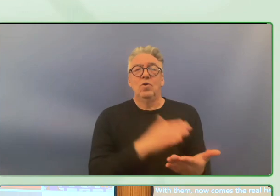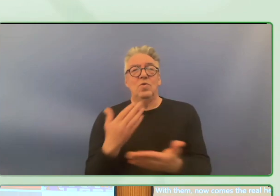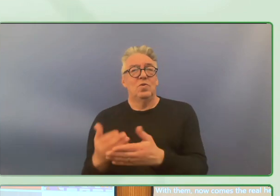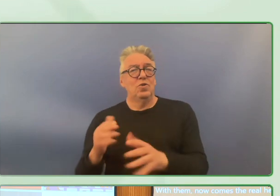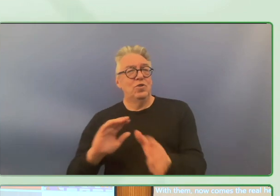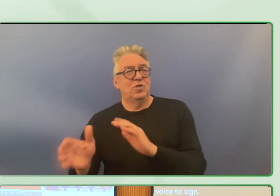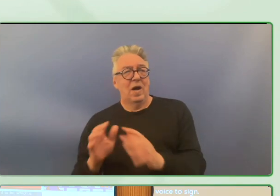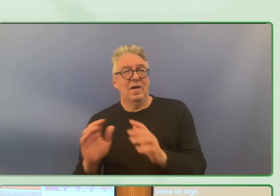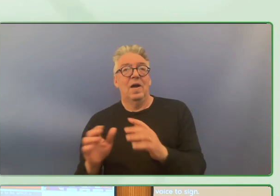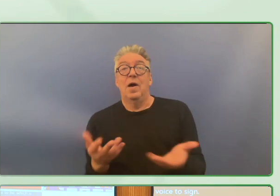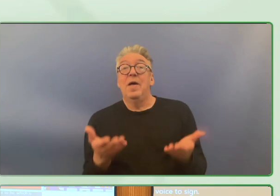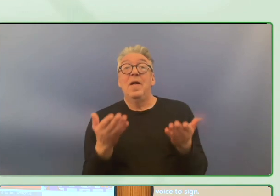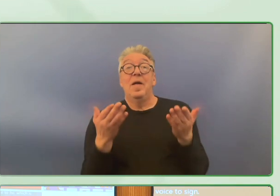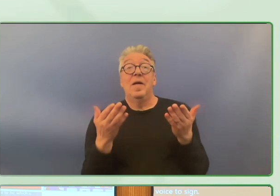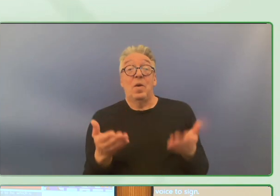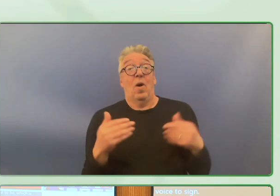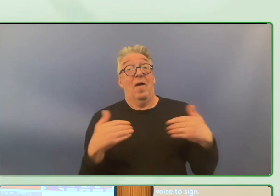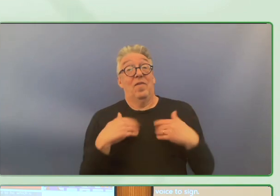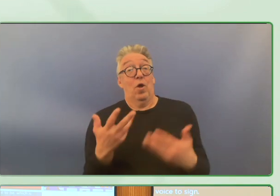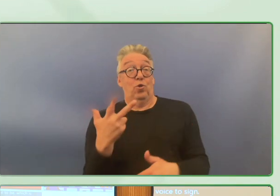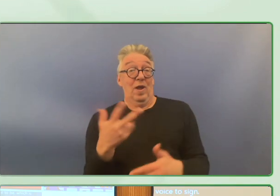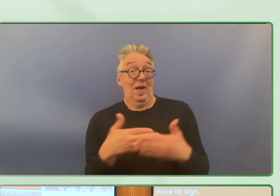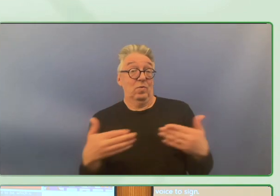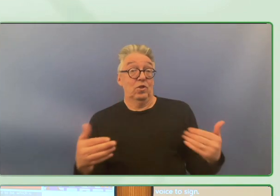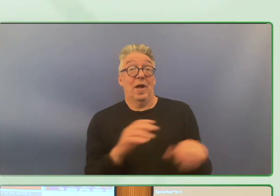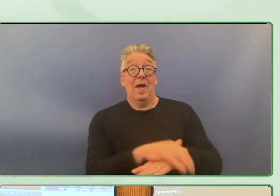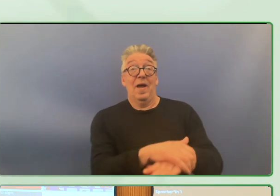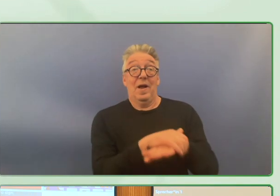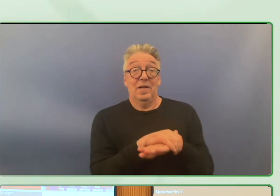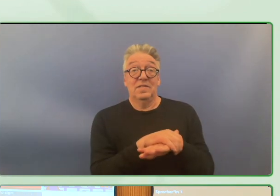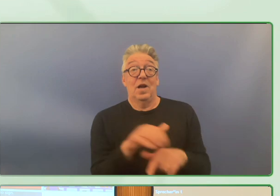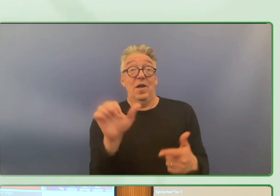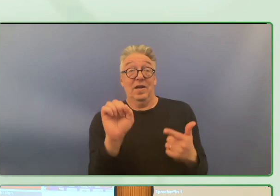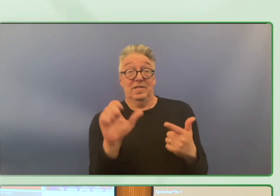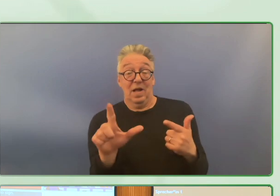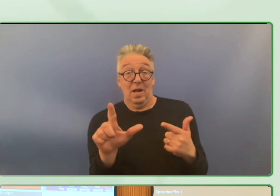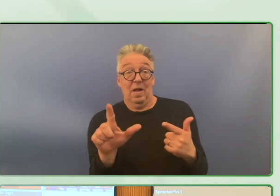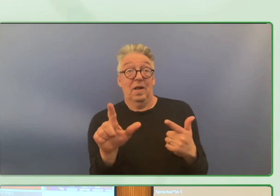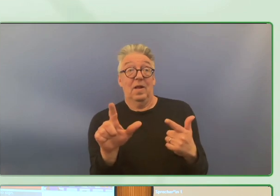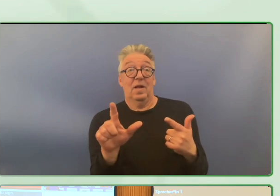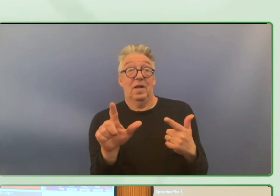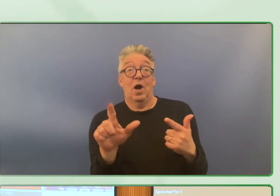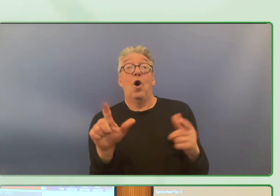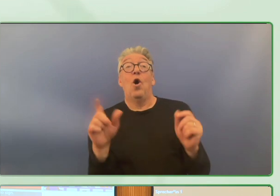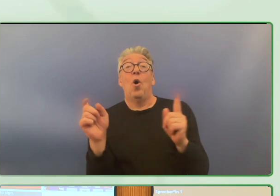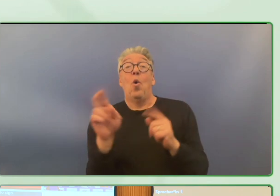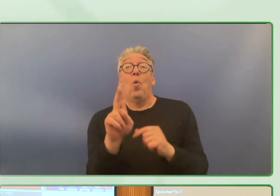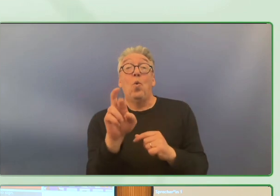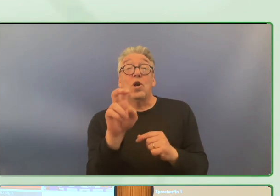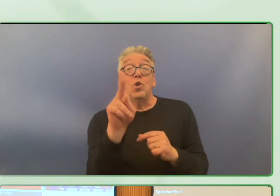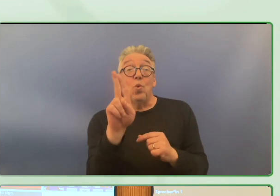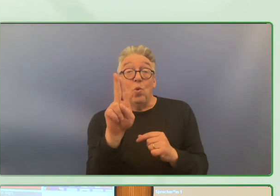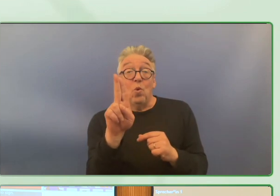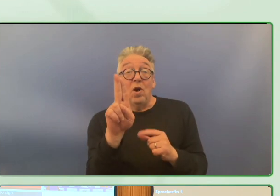we are operating in 3 languages, which is English to American Sign Language, Urdu to Pakistani Sign Language, and